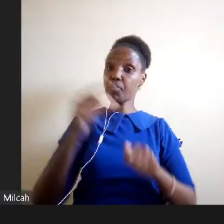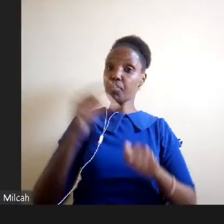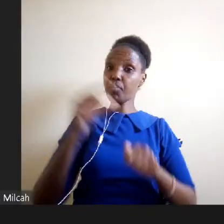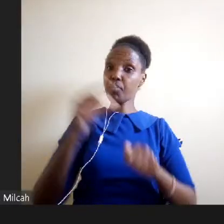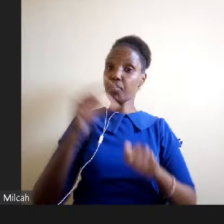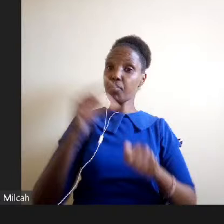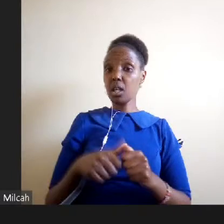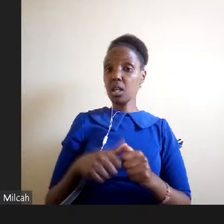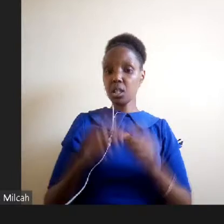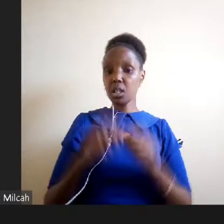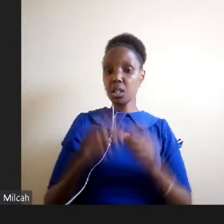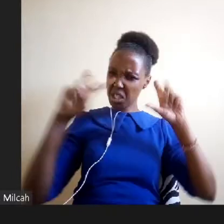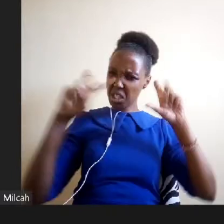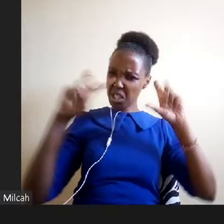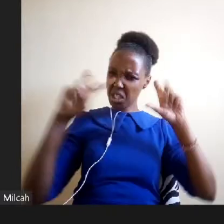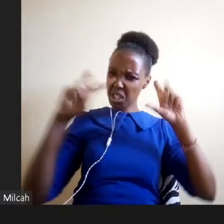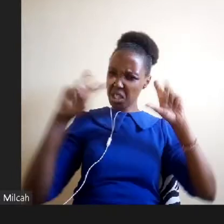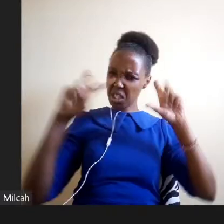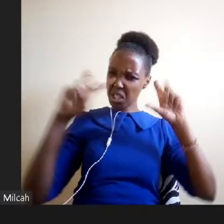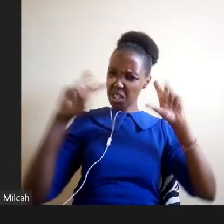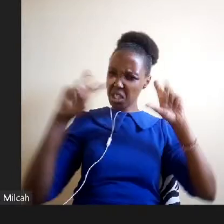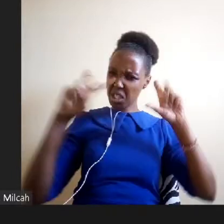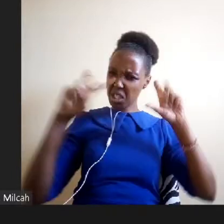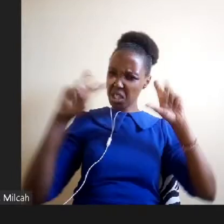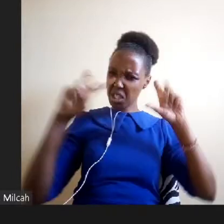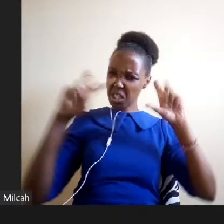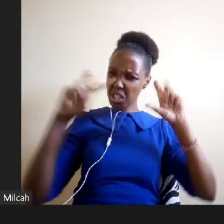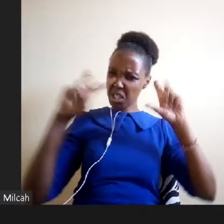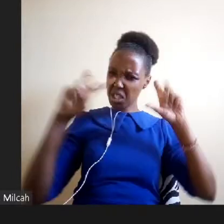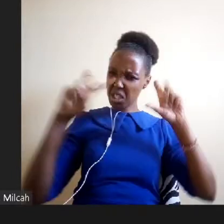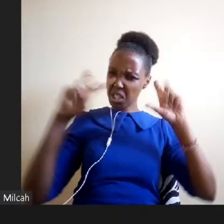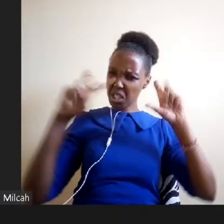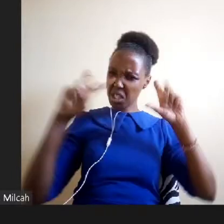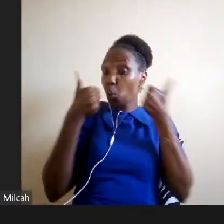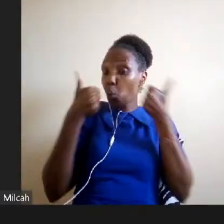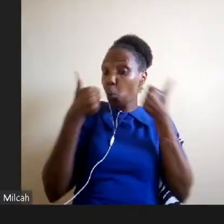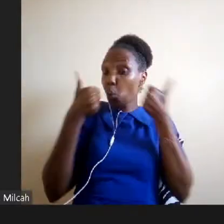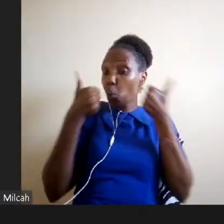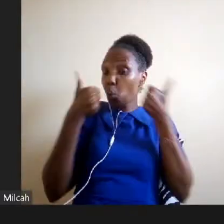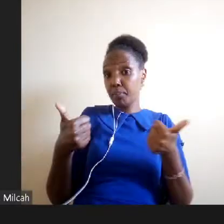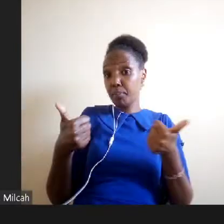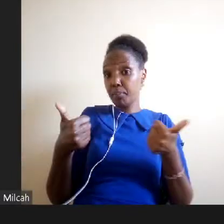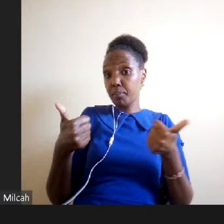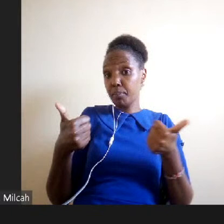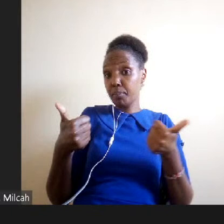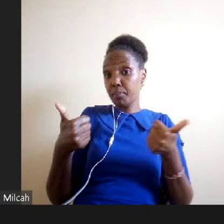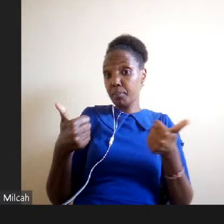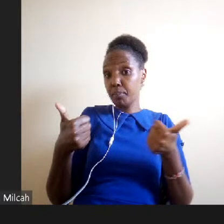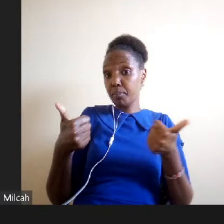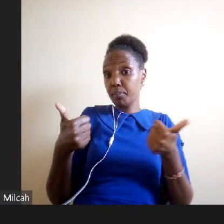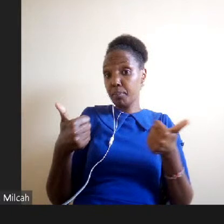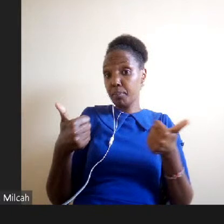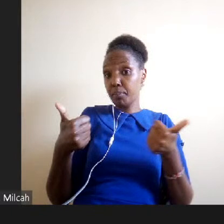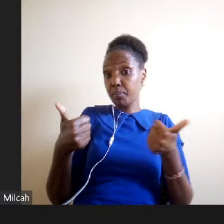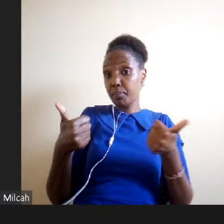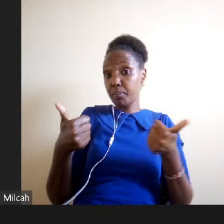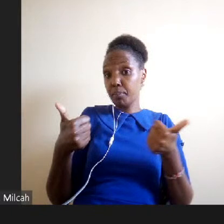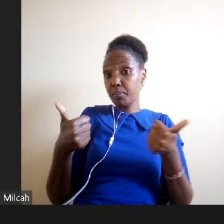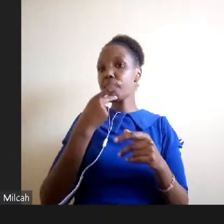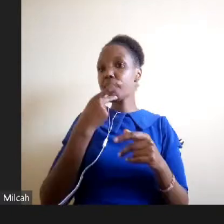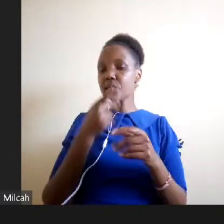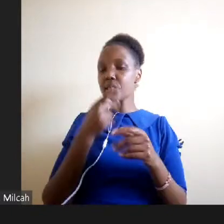you checked whether the chat functions are on? Because one of the things that I encourage parents to do is to have the chat functions